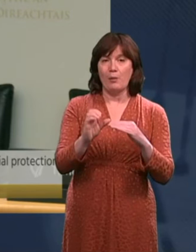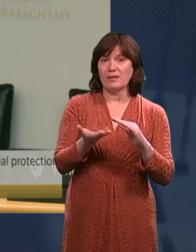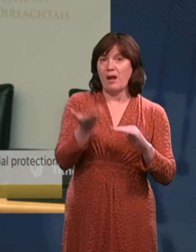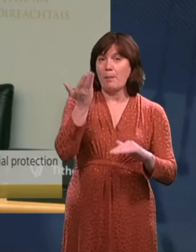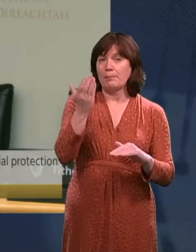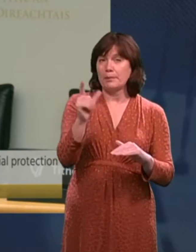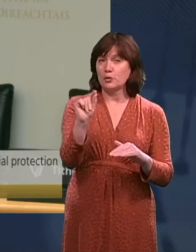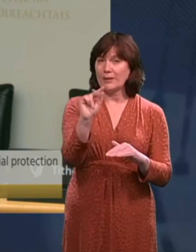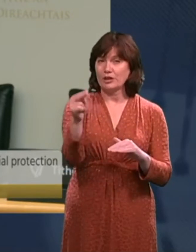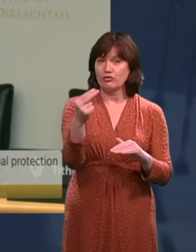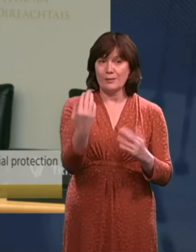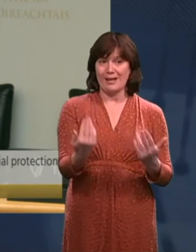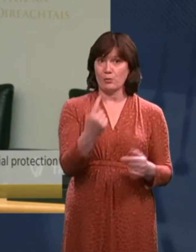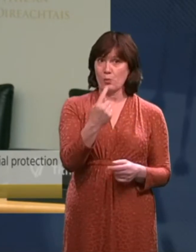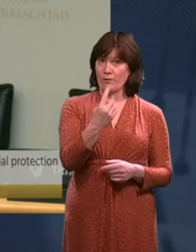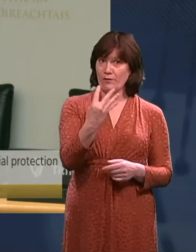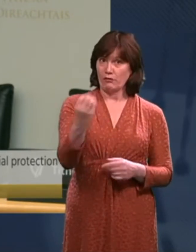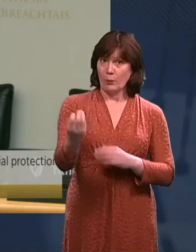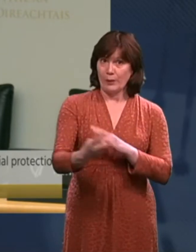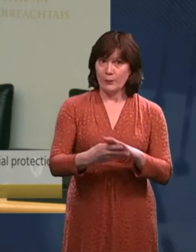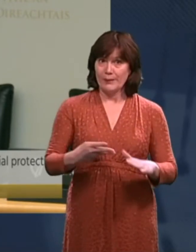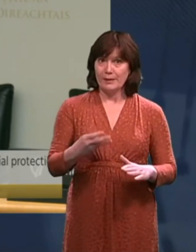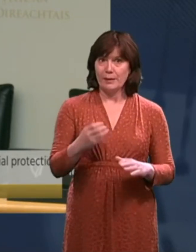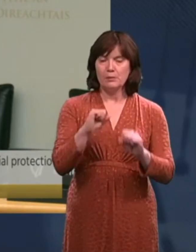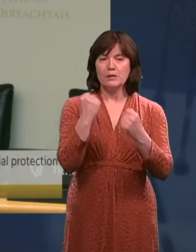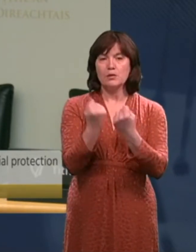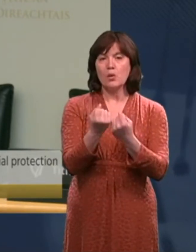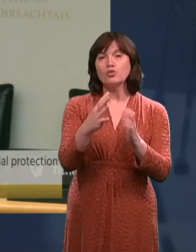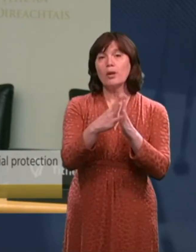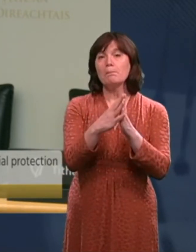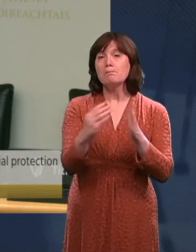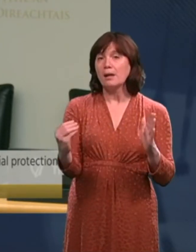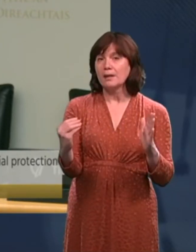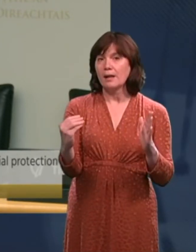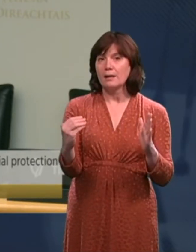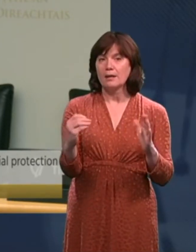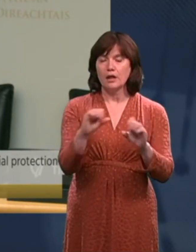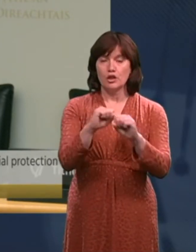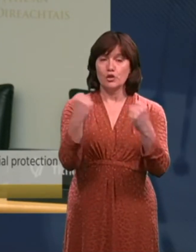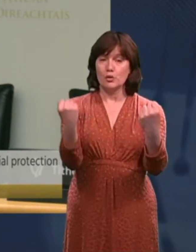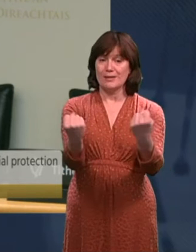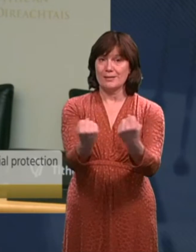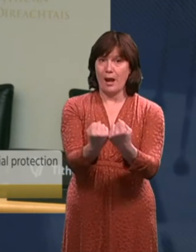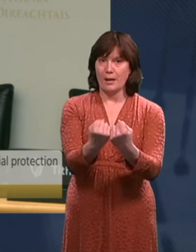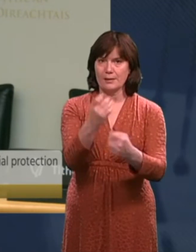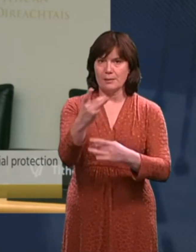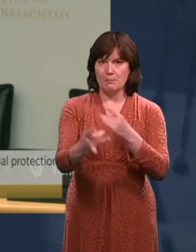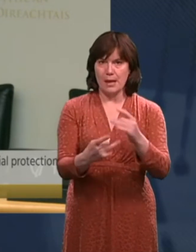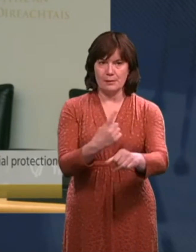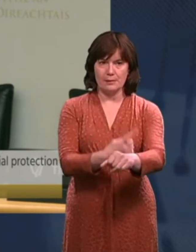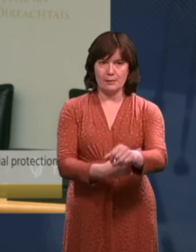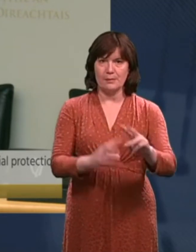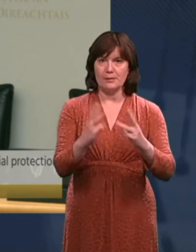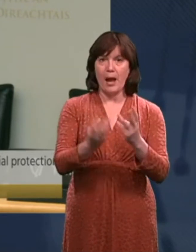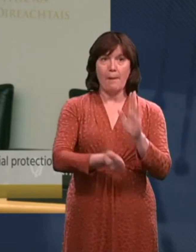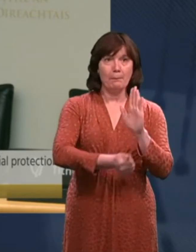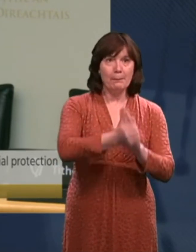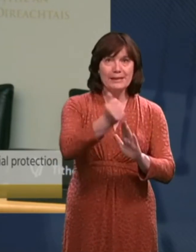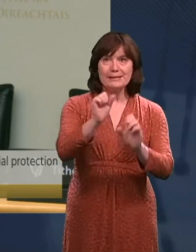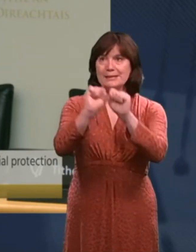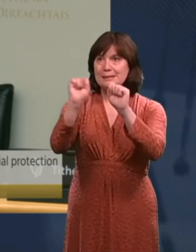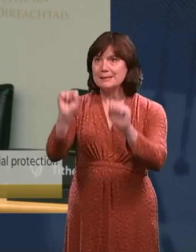The social model of disability understands that society creates the disability. Our systems and our buildings are the barriers.